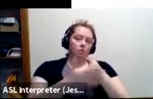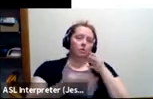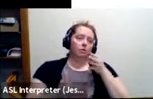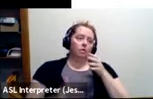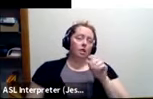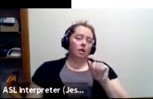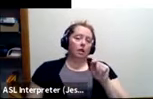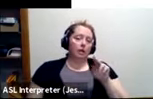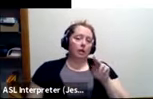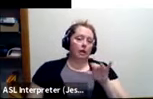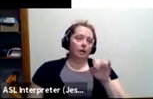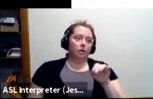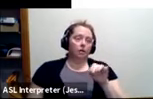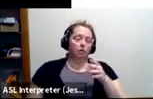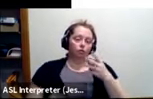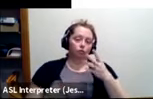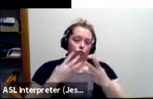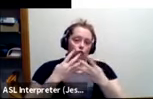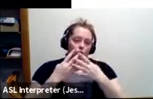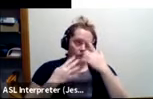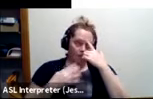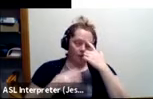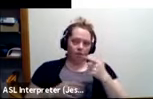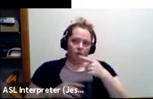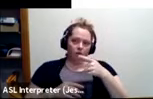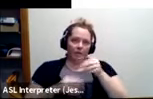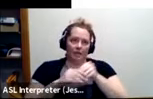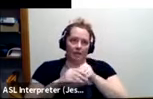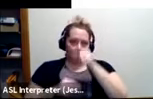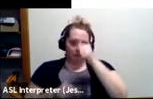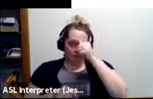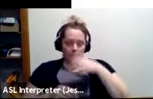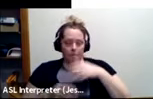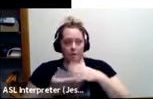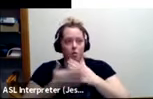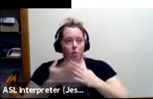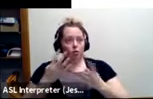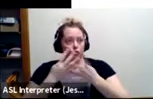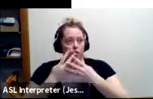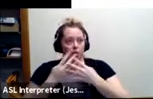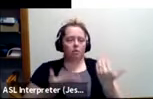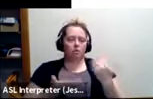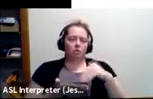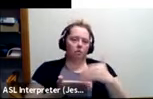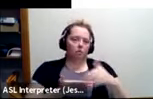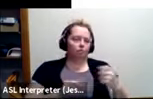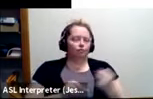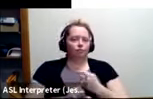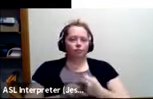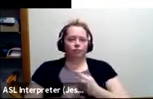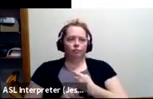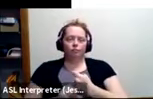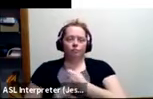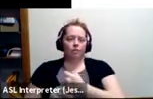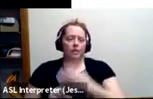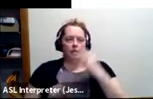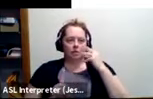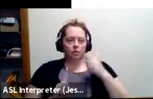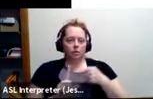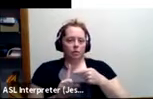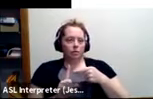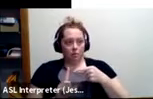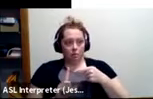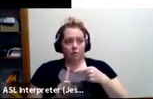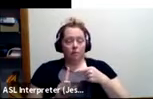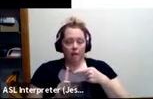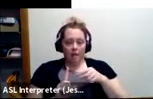incarcerated in the men's side of the jail. This is another testament of what we talked about